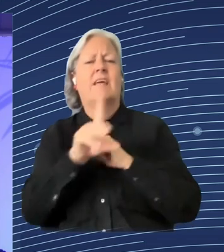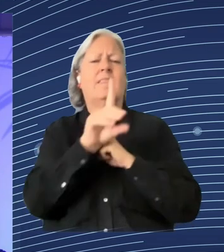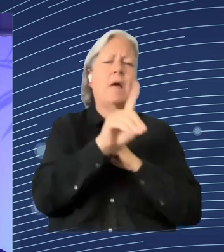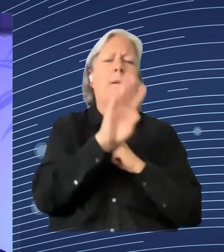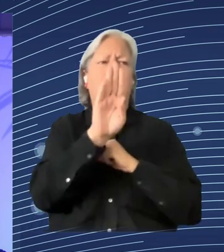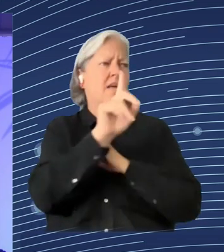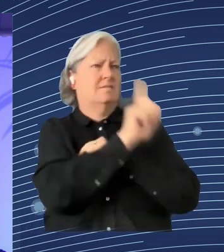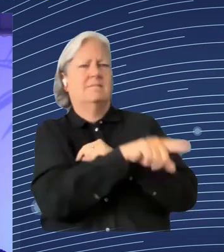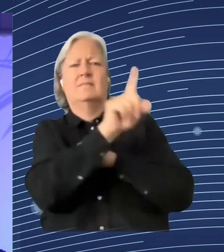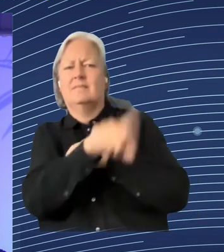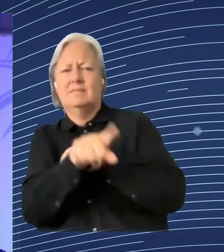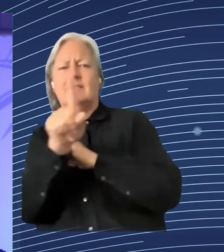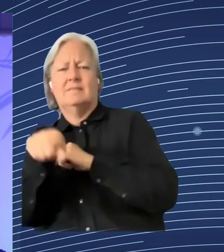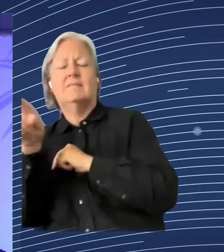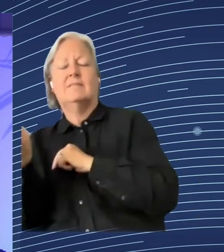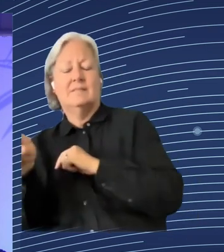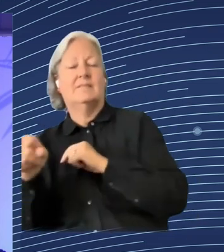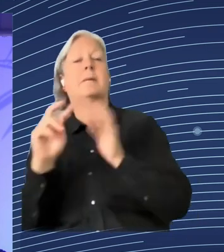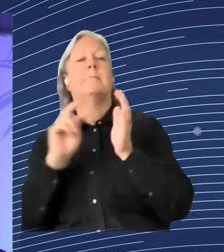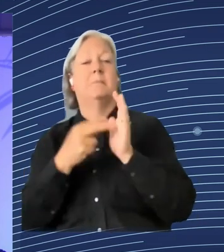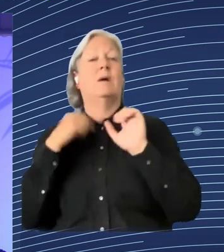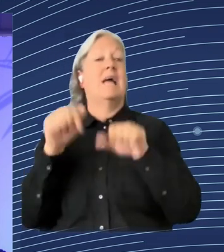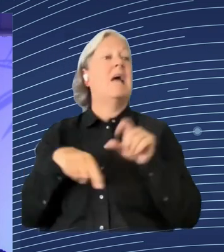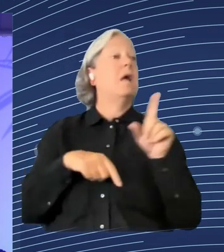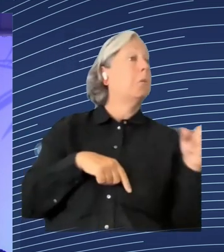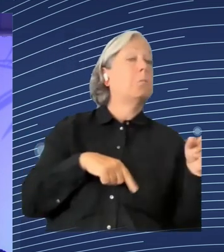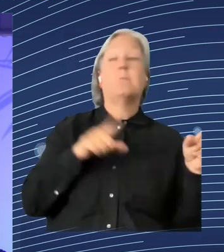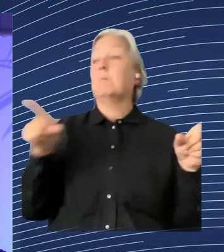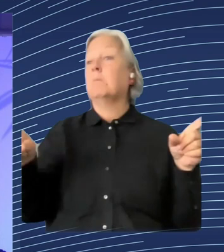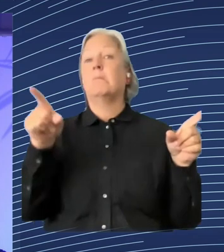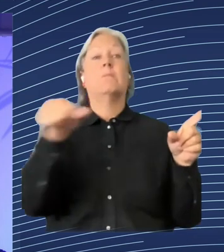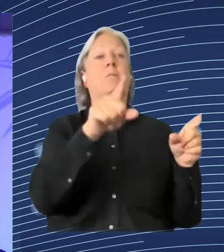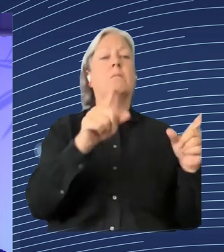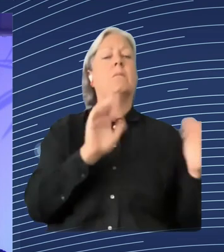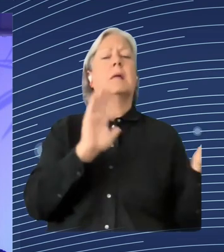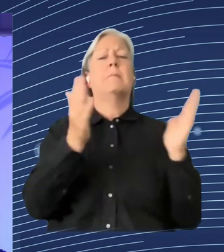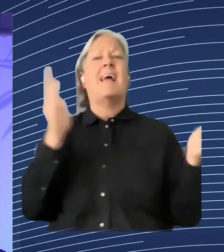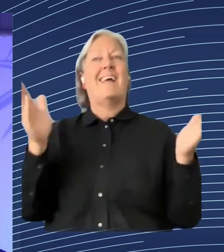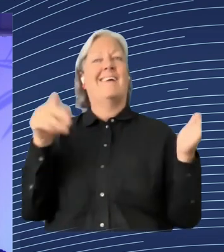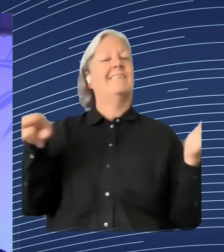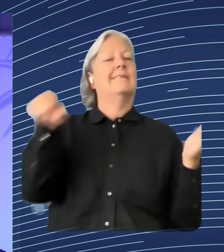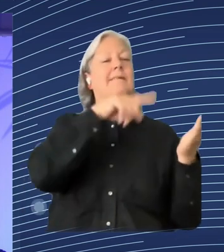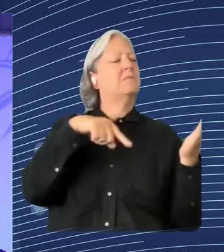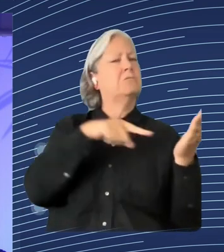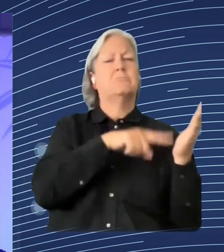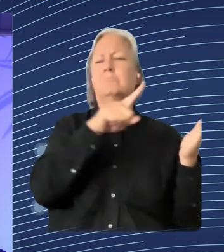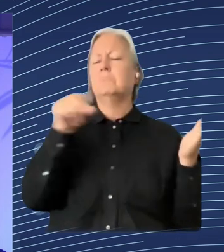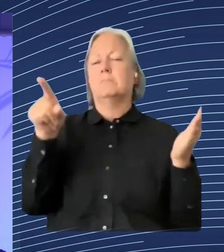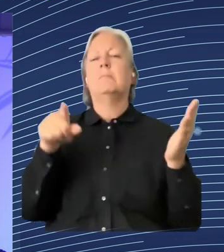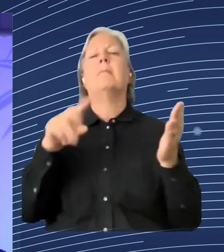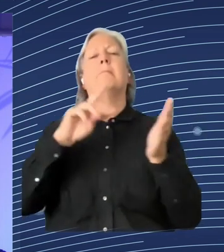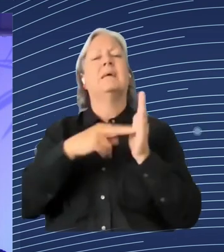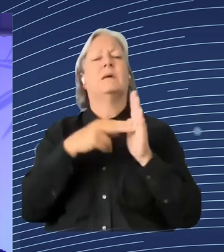this enables us to compare the data from different databases, and we can clean the data.